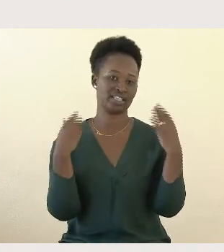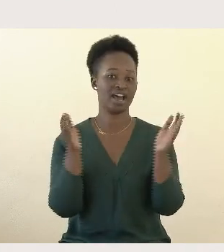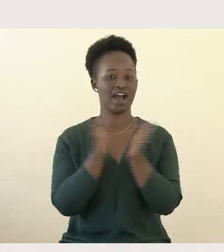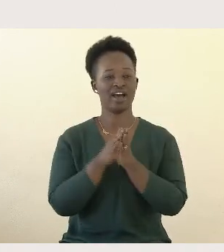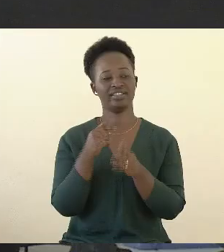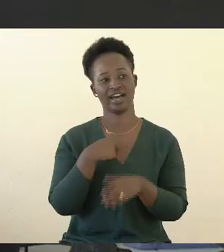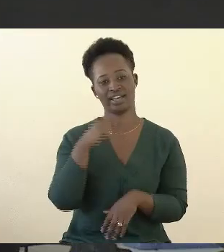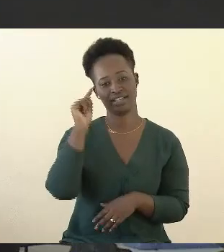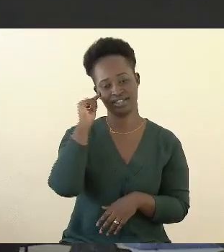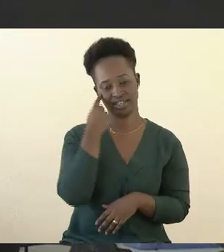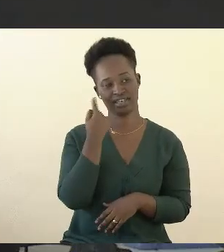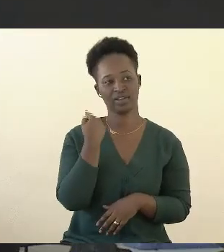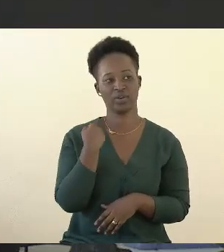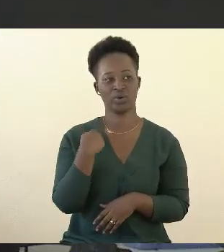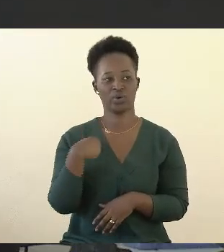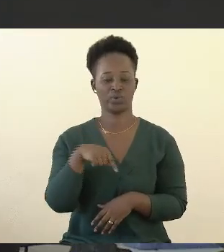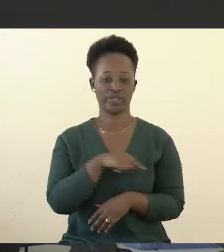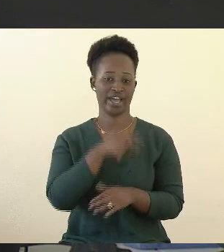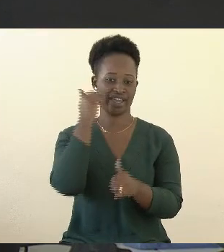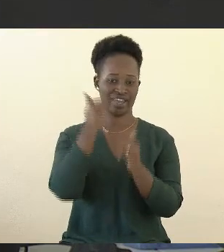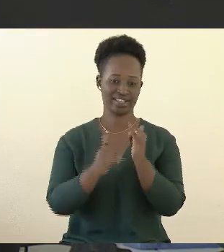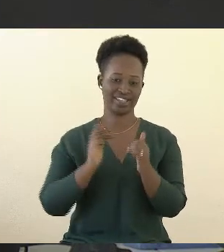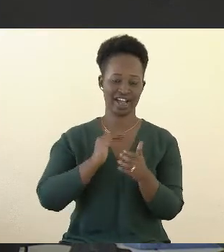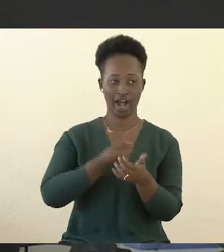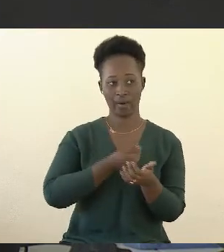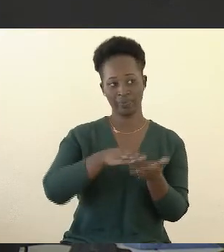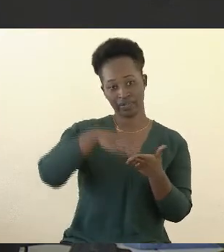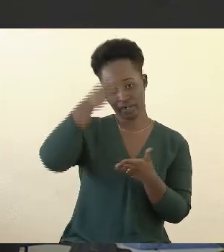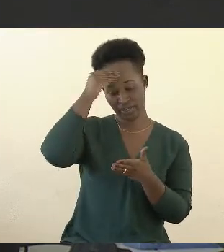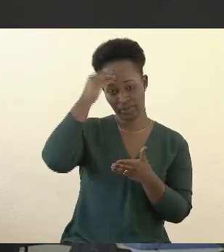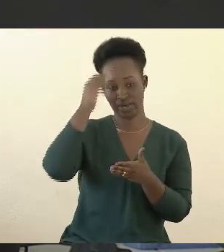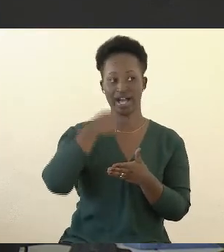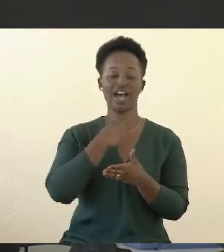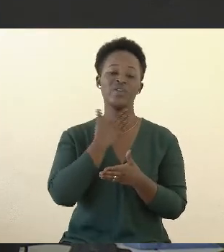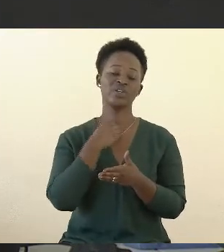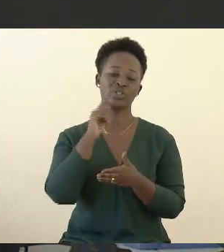think we are ending our lesson. I